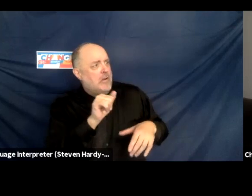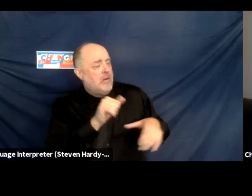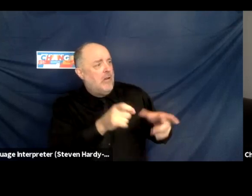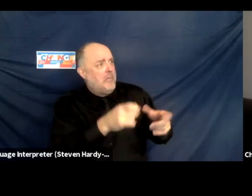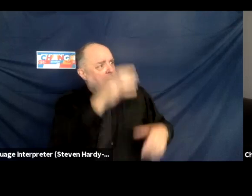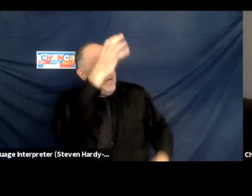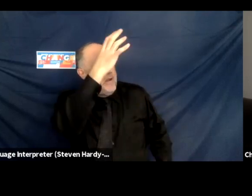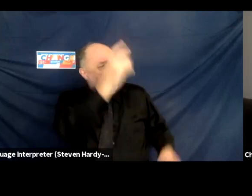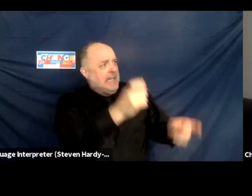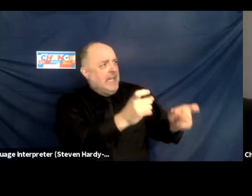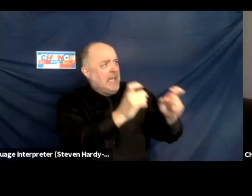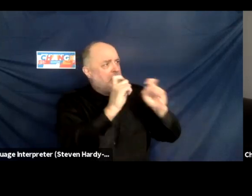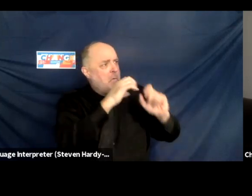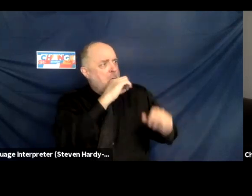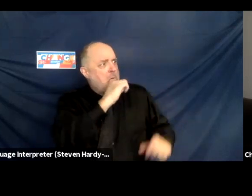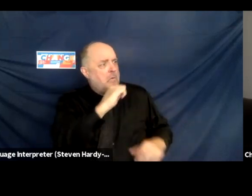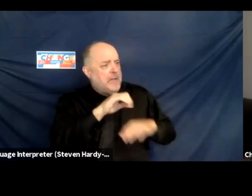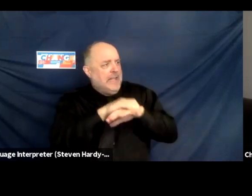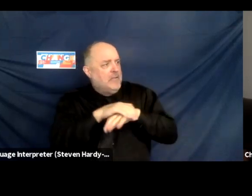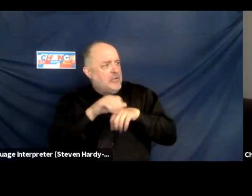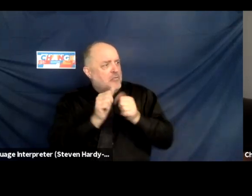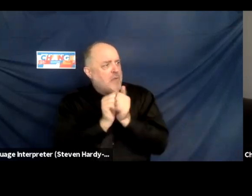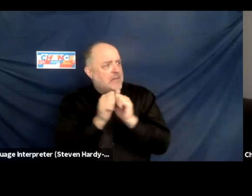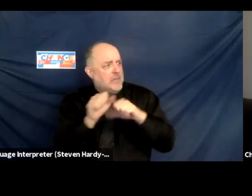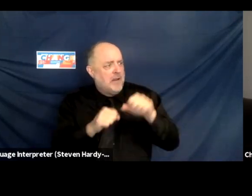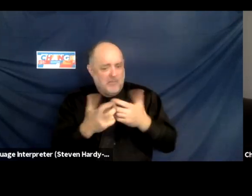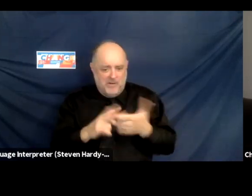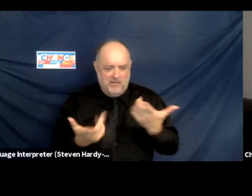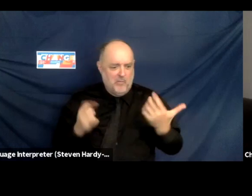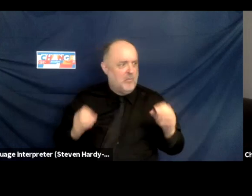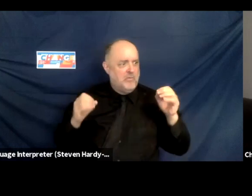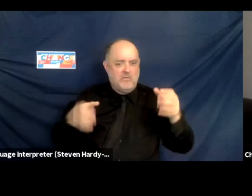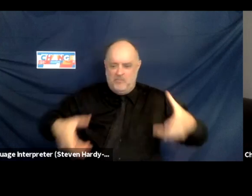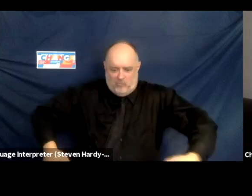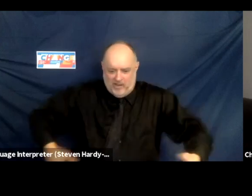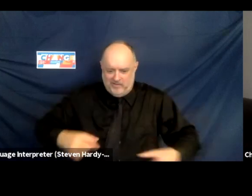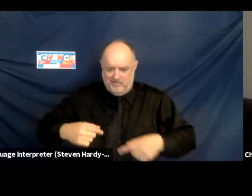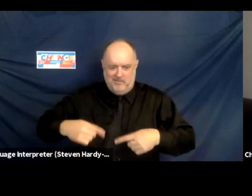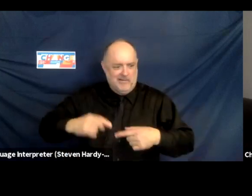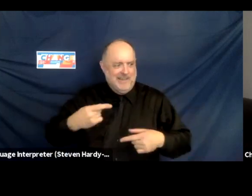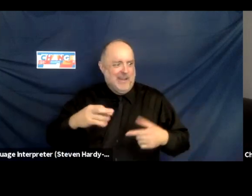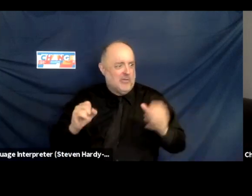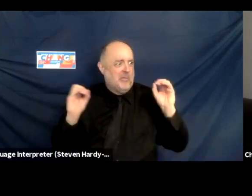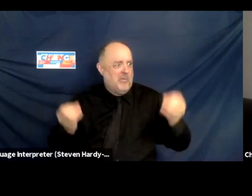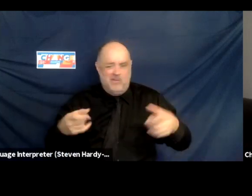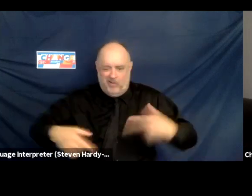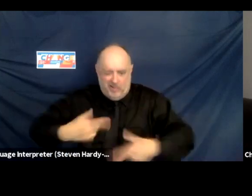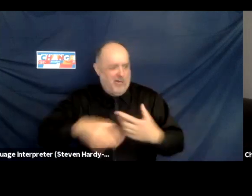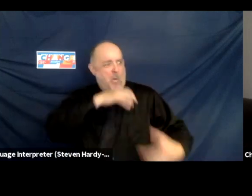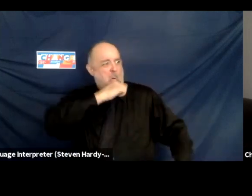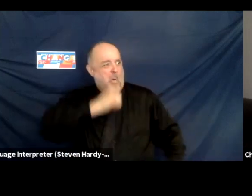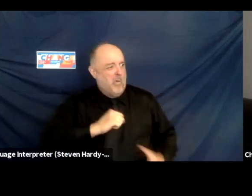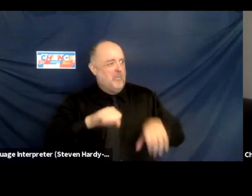had been an English racing bike, but it had no handles for brakes or gears or anything like that. It was an old bike. I just